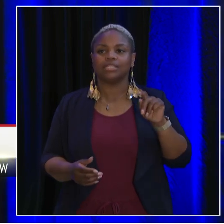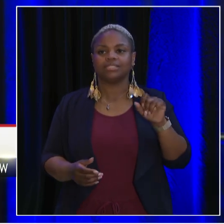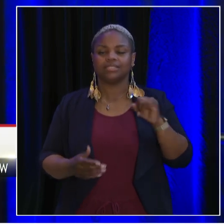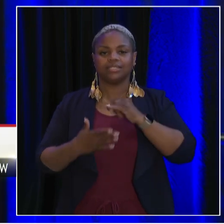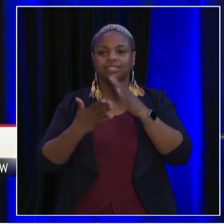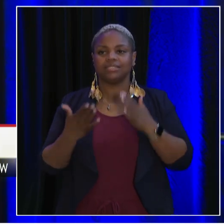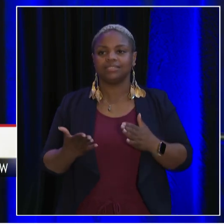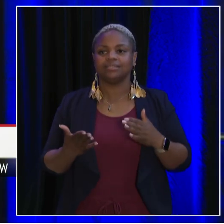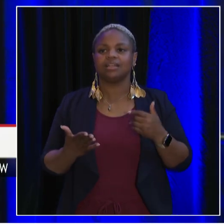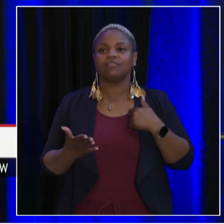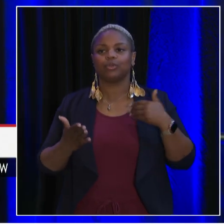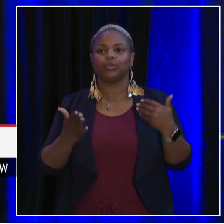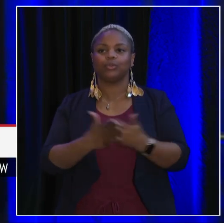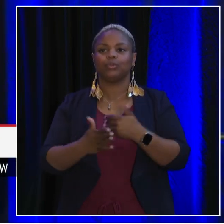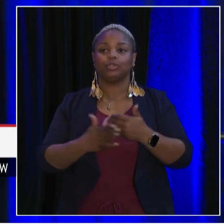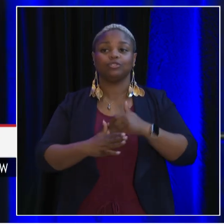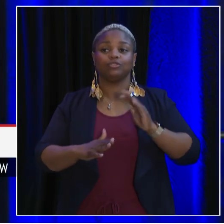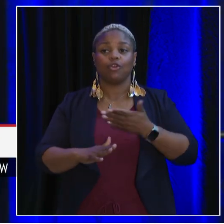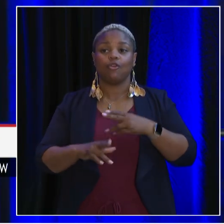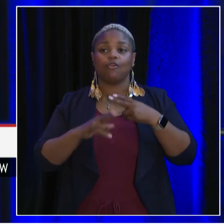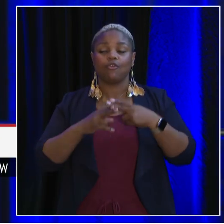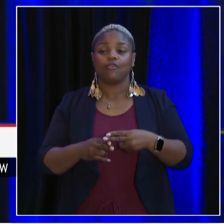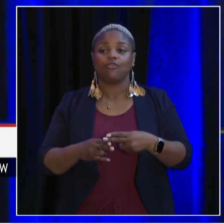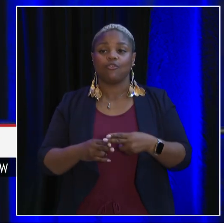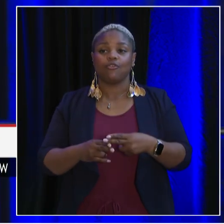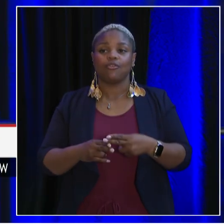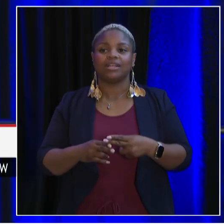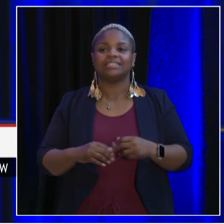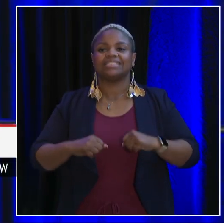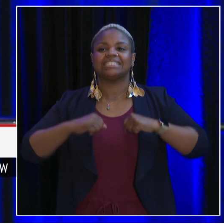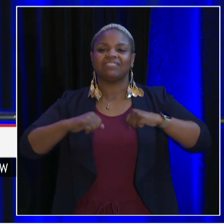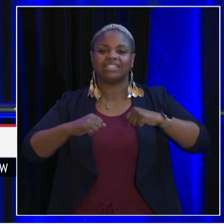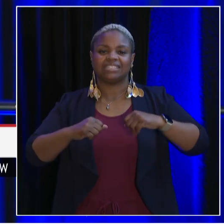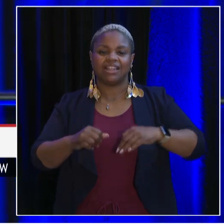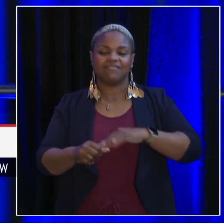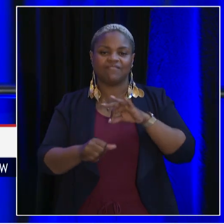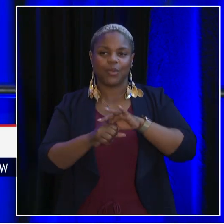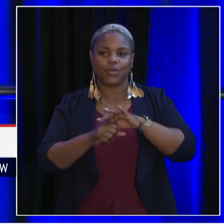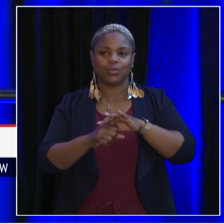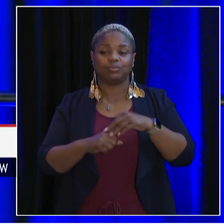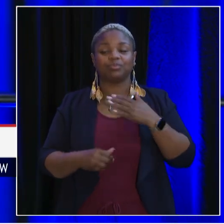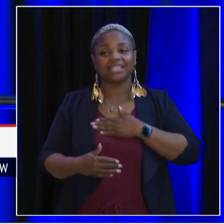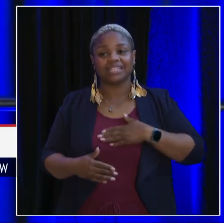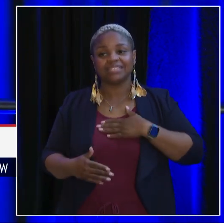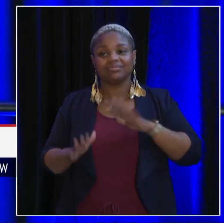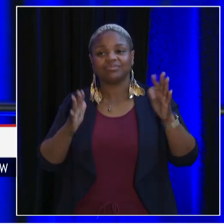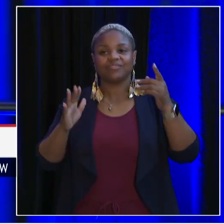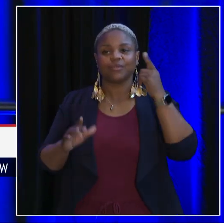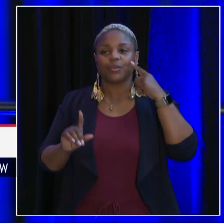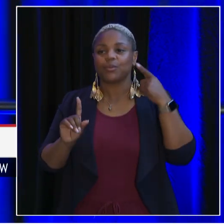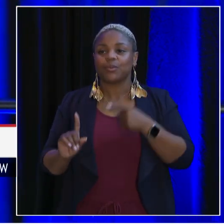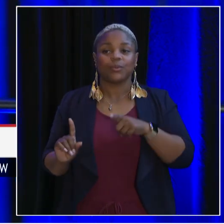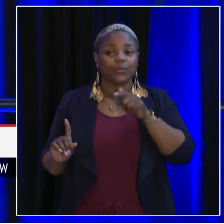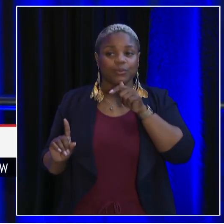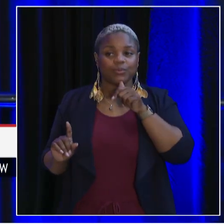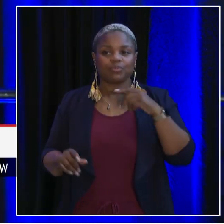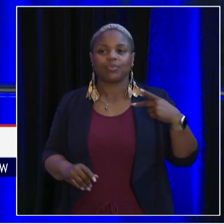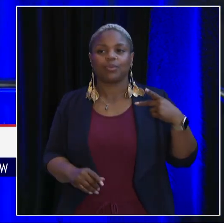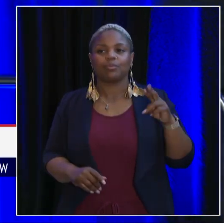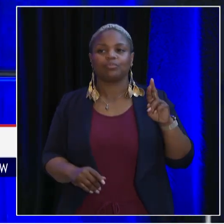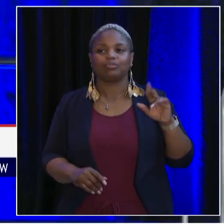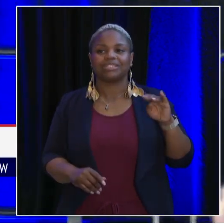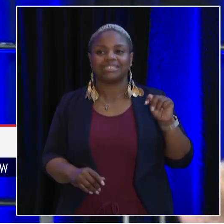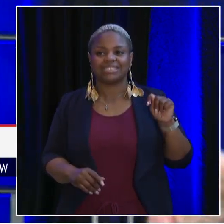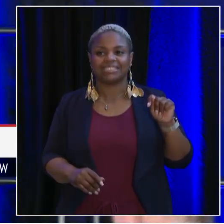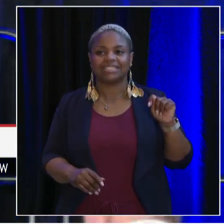titled Defend the Vote. Folks, stand to your feet and give a warm round of applause to the stage, Priest the Nomad.